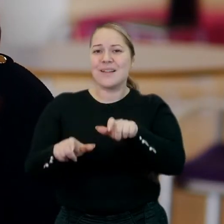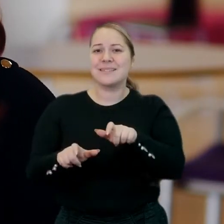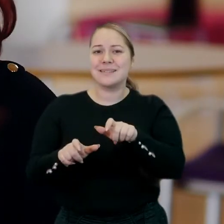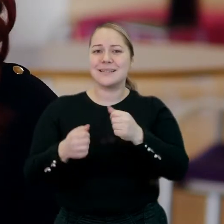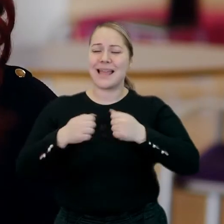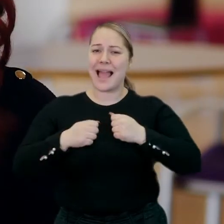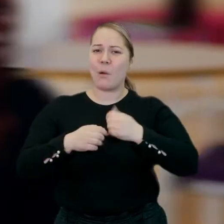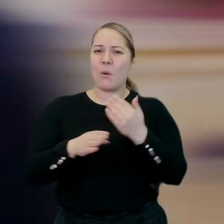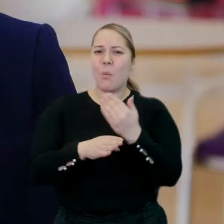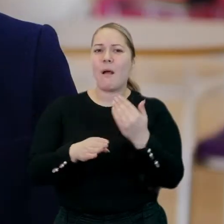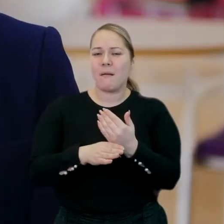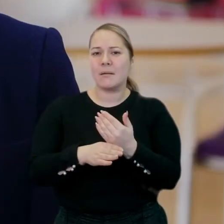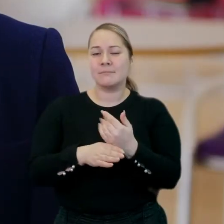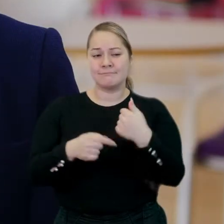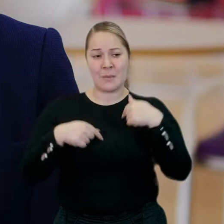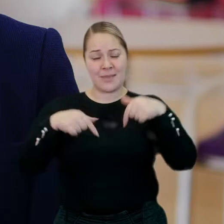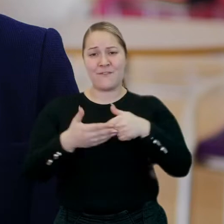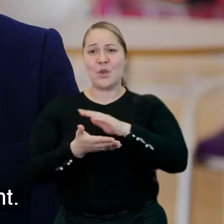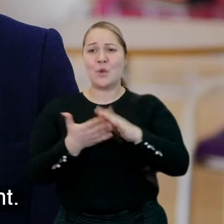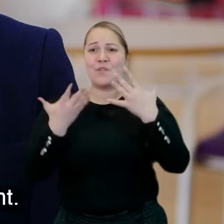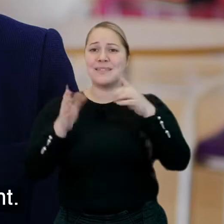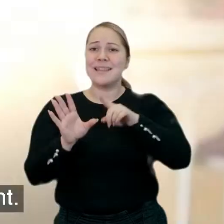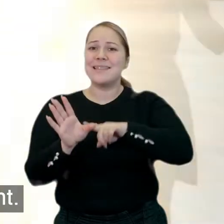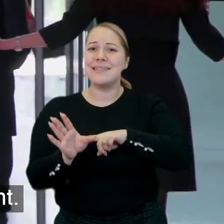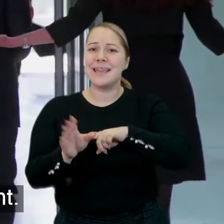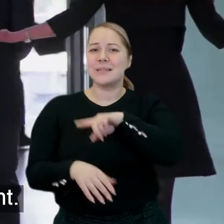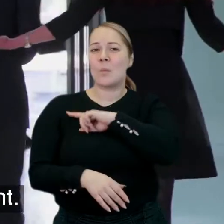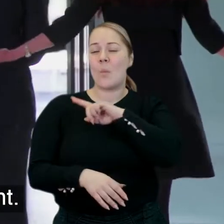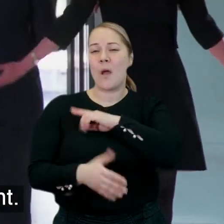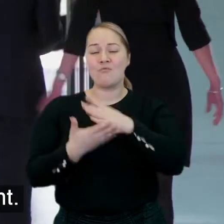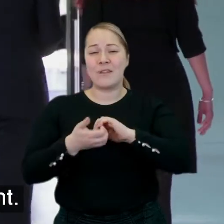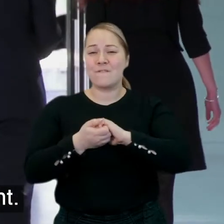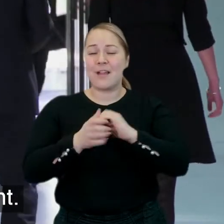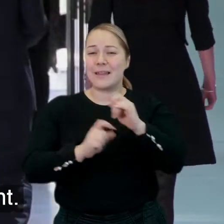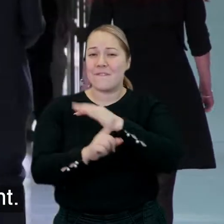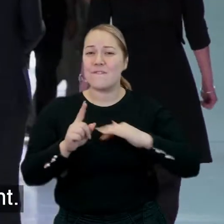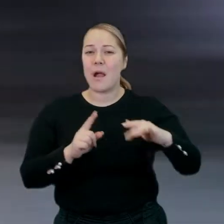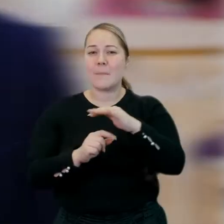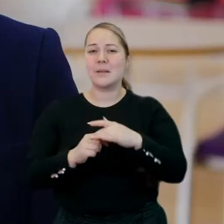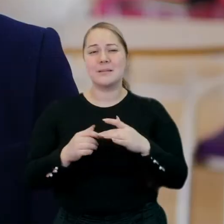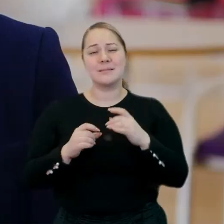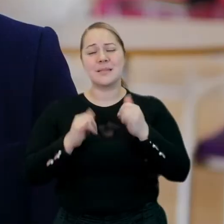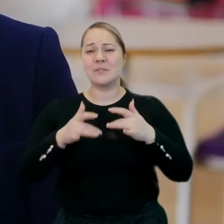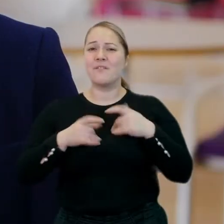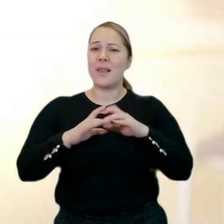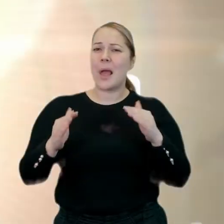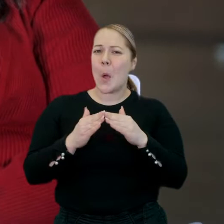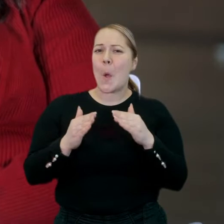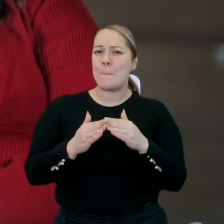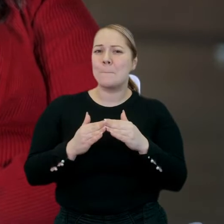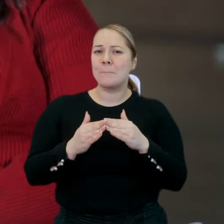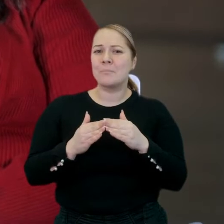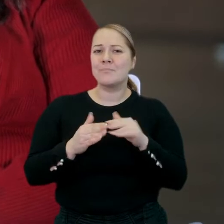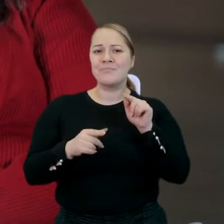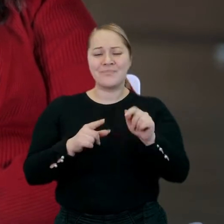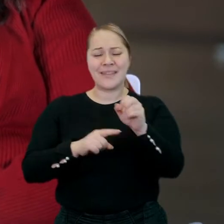of our work. I've been Newham for 10 years because it's a very friendly environment. Sometimes feels like home. It's